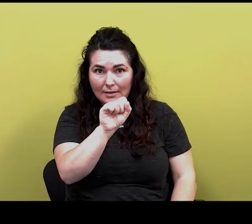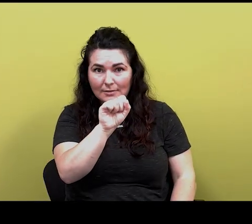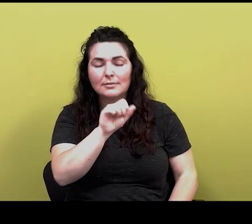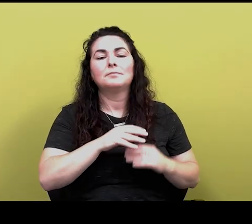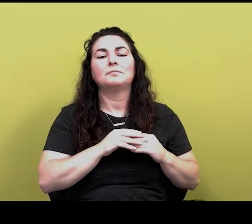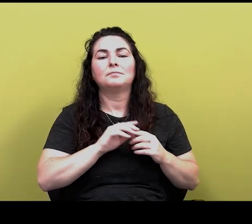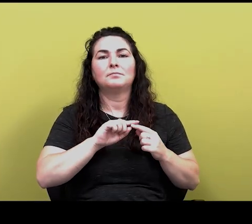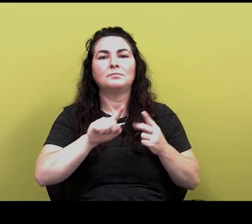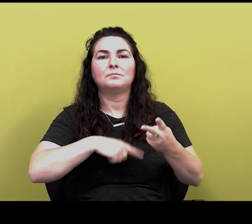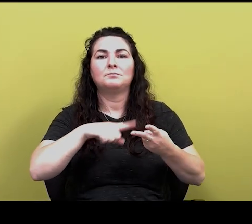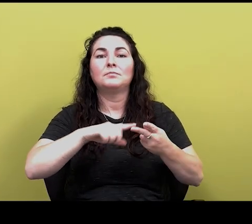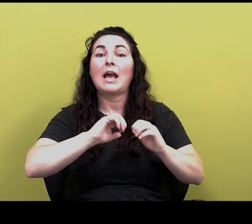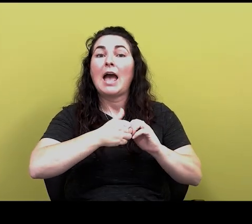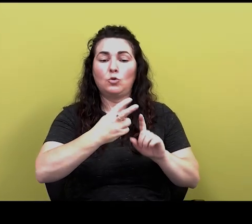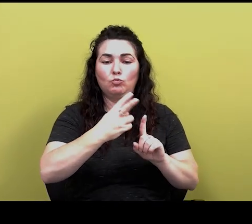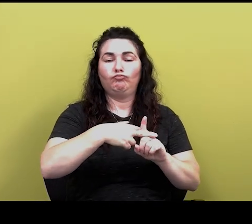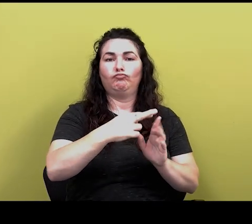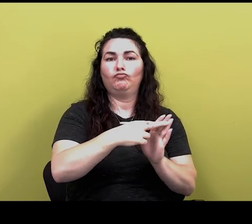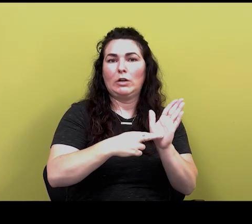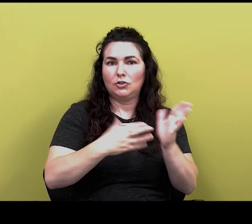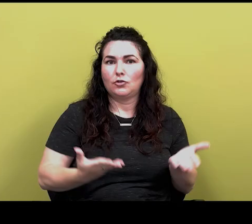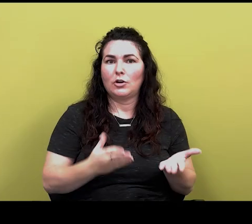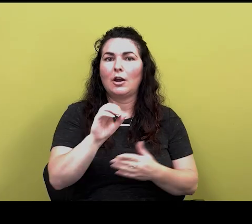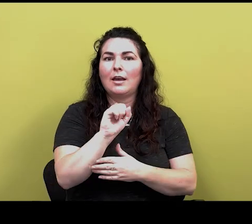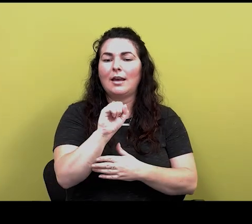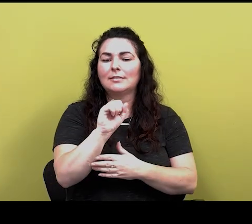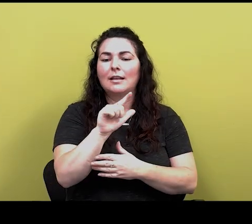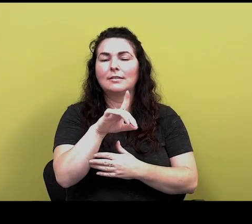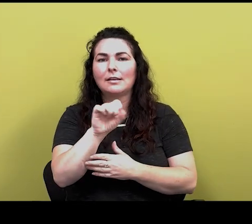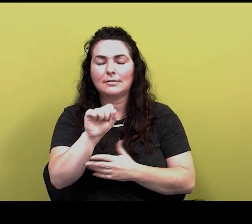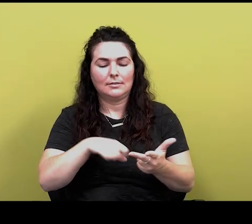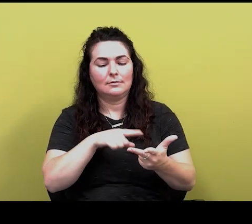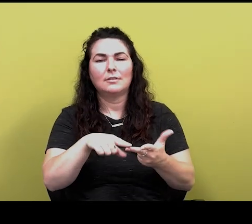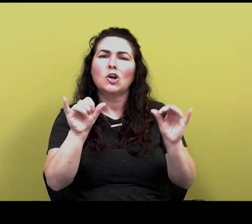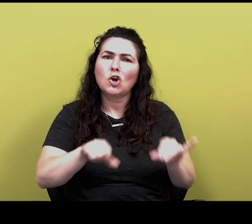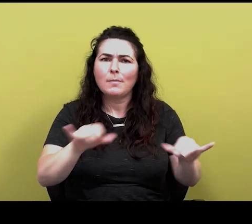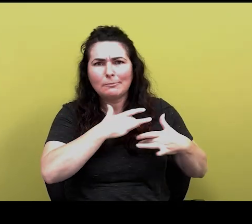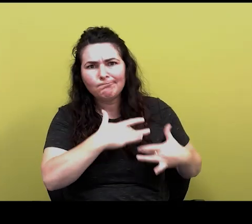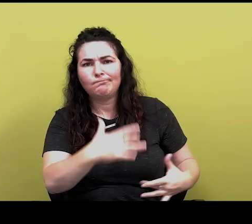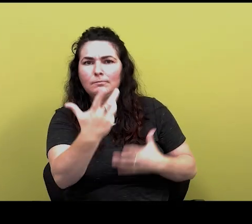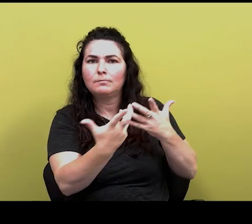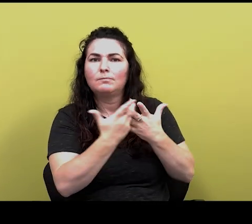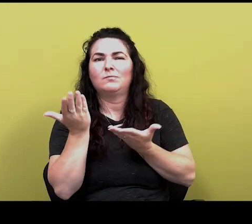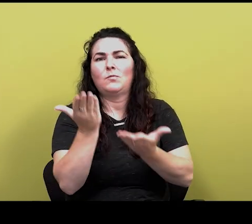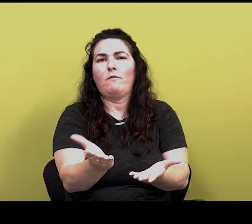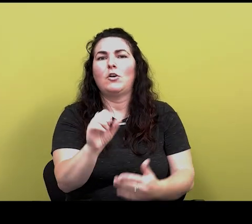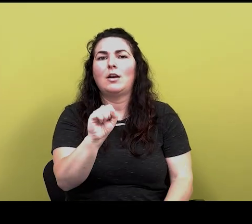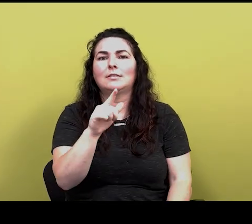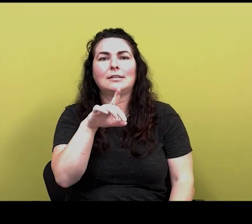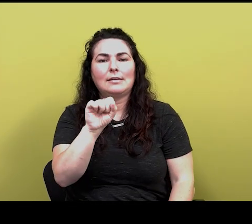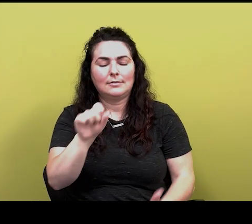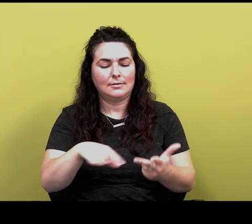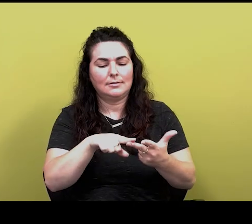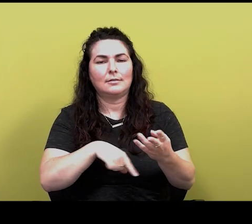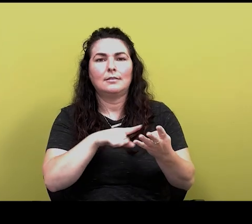student's educational experience, how to register with SLDS, popular accommodations offered by SLDS, and some of